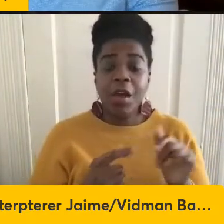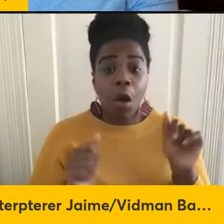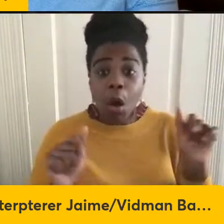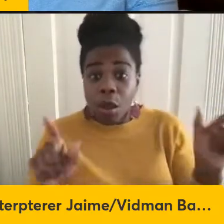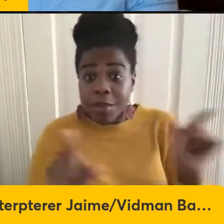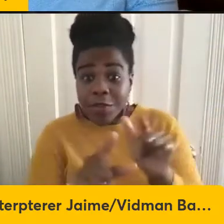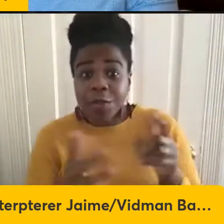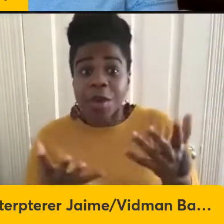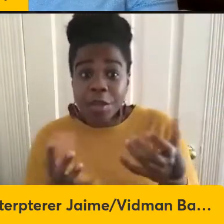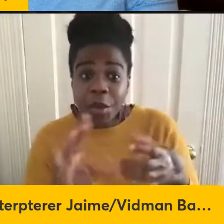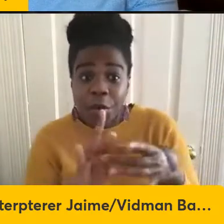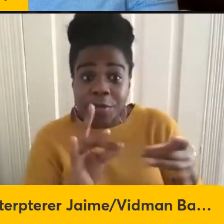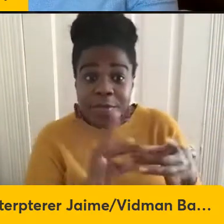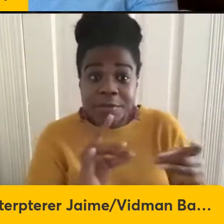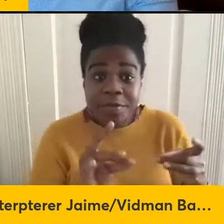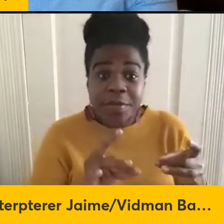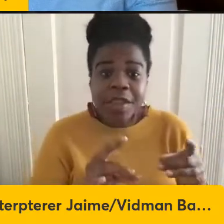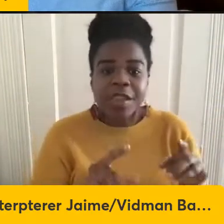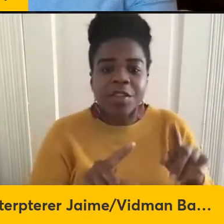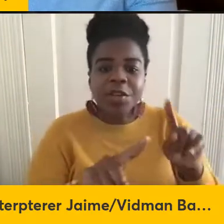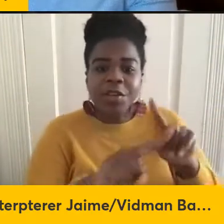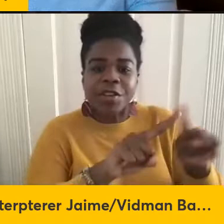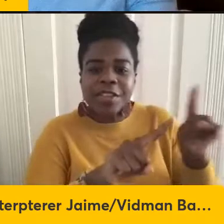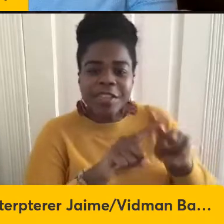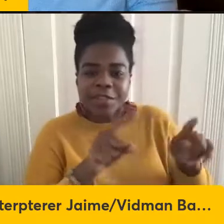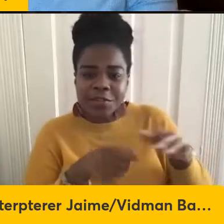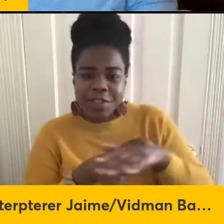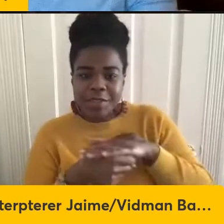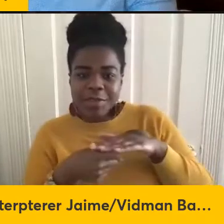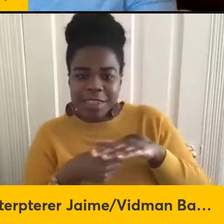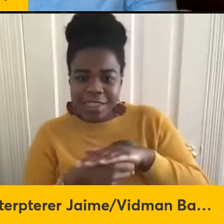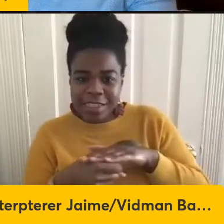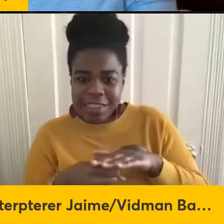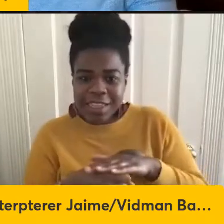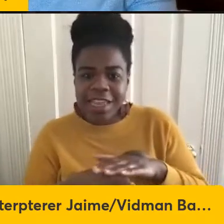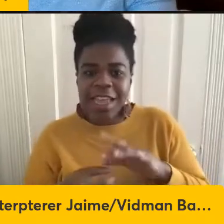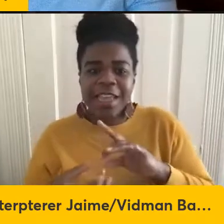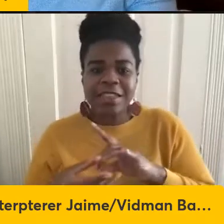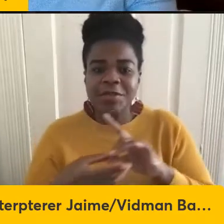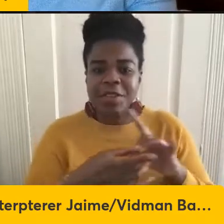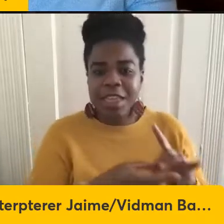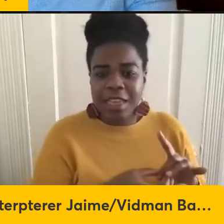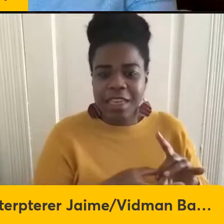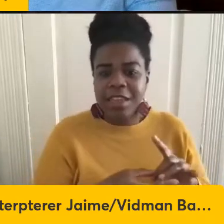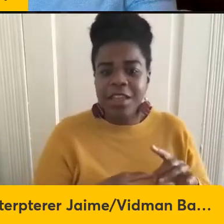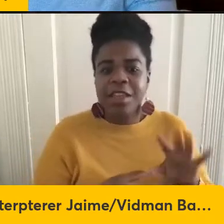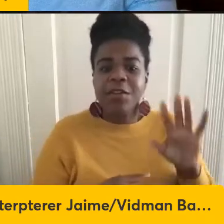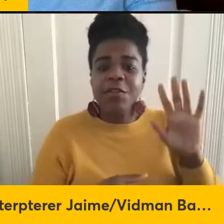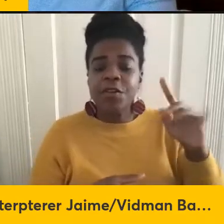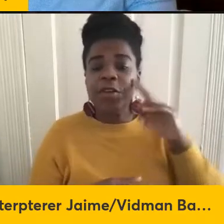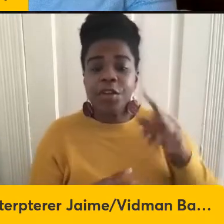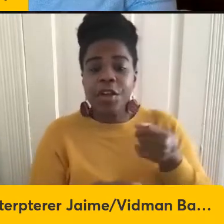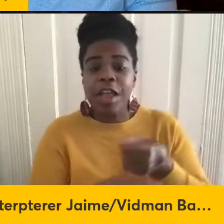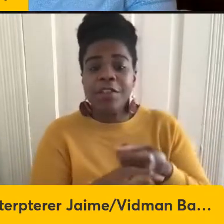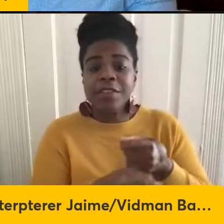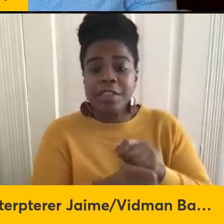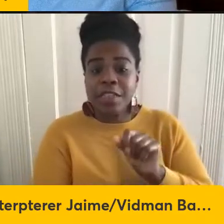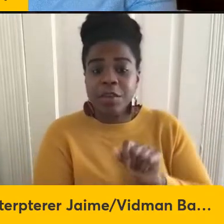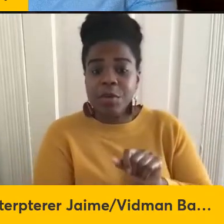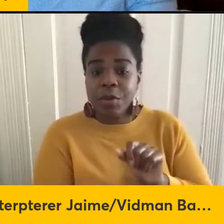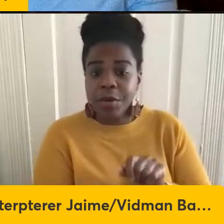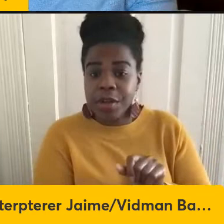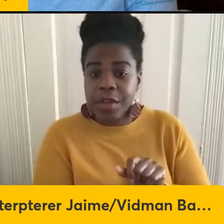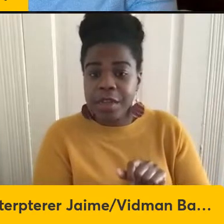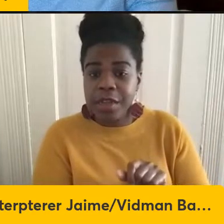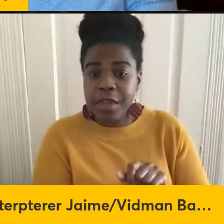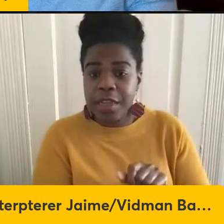you, because you all are in different spaces as it pertains to where you're doing your advocacy work. And so I was wondering if you